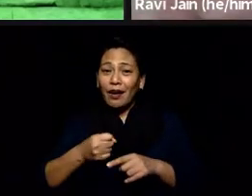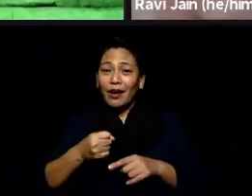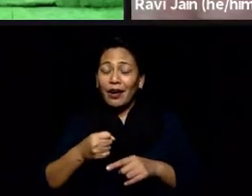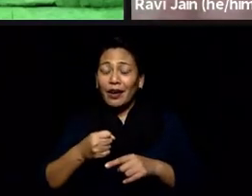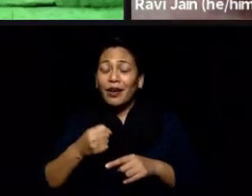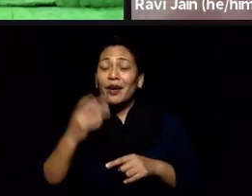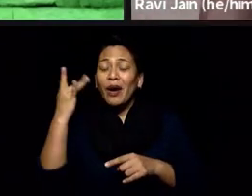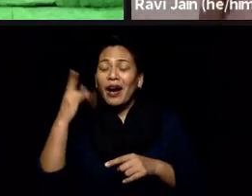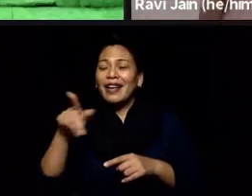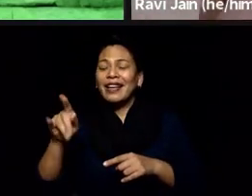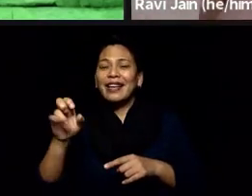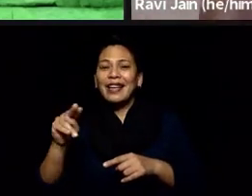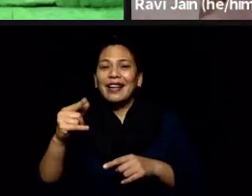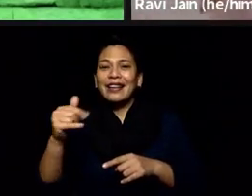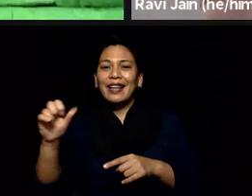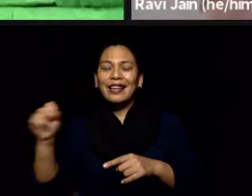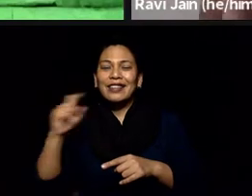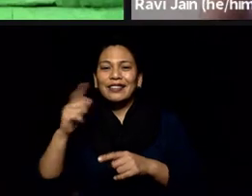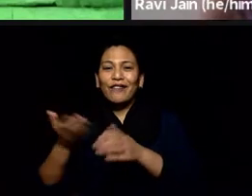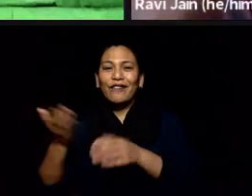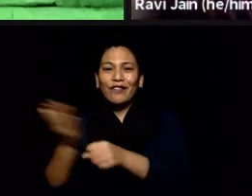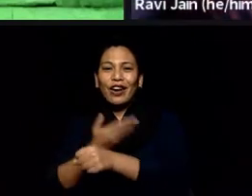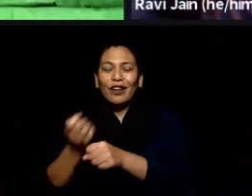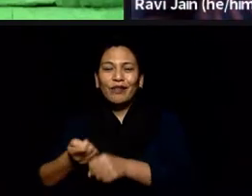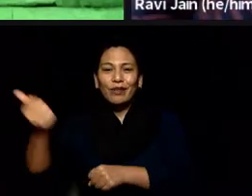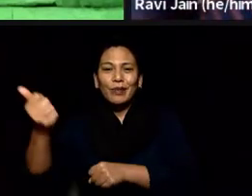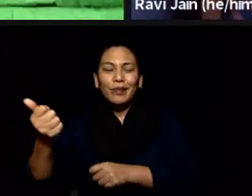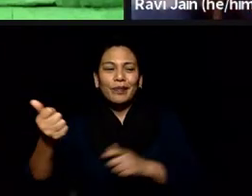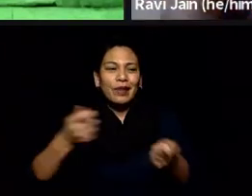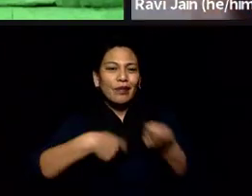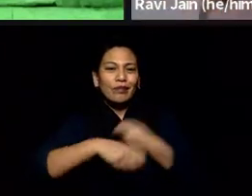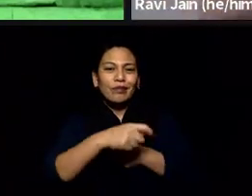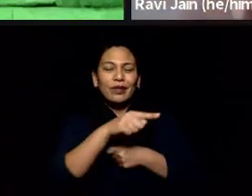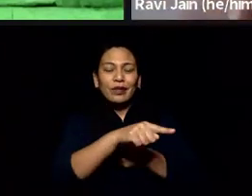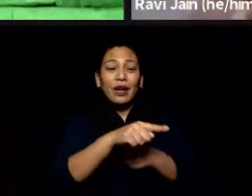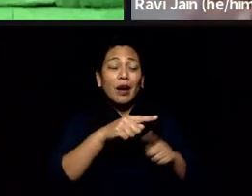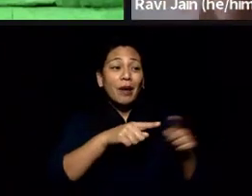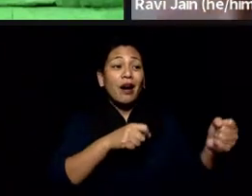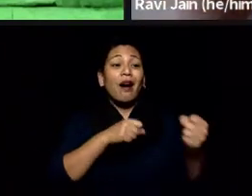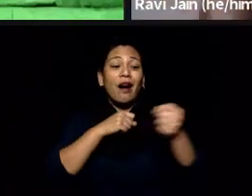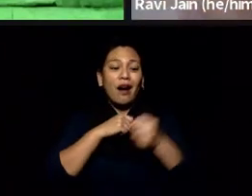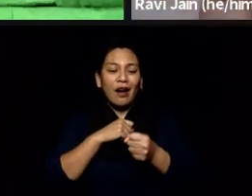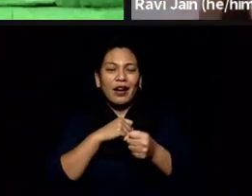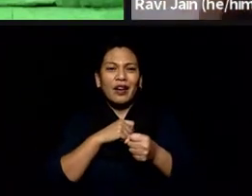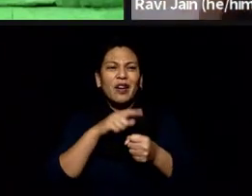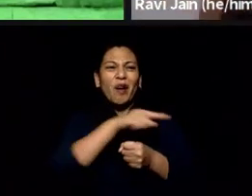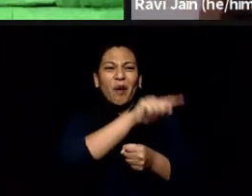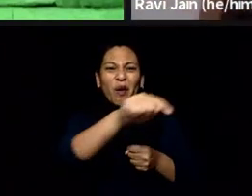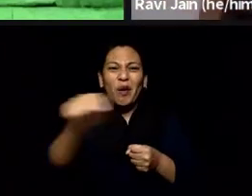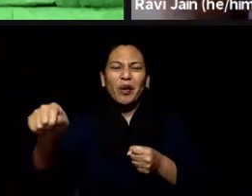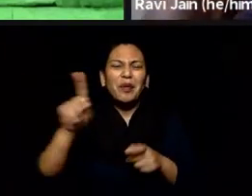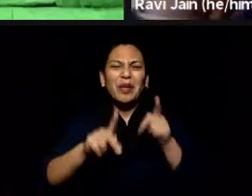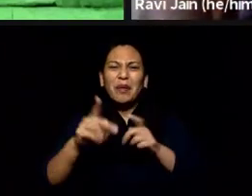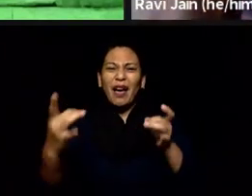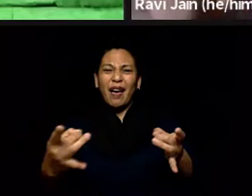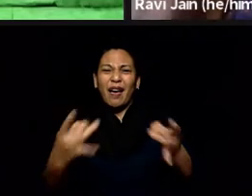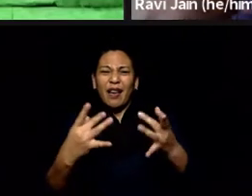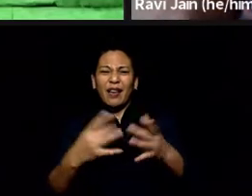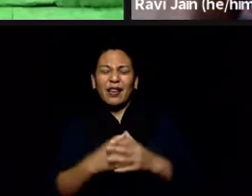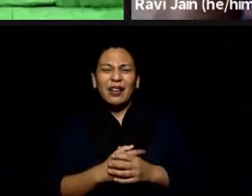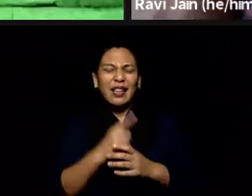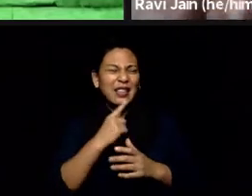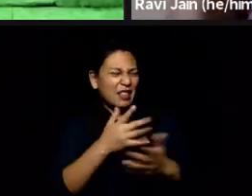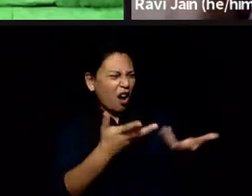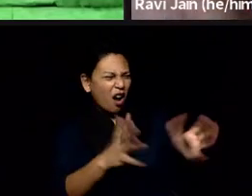people wanted that change. And when she took the job, people hated her for it. They didn't want her to have it. People,